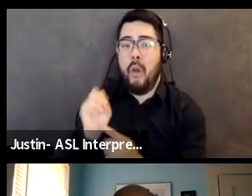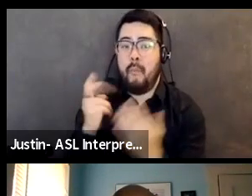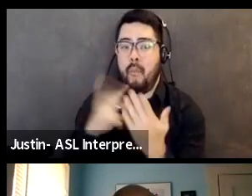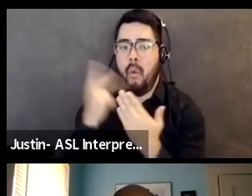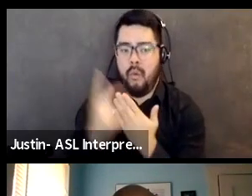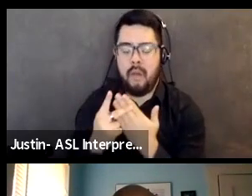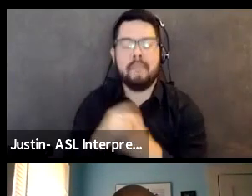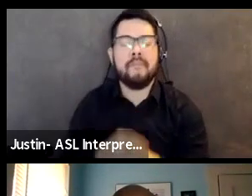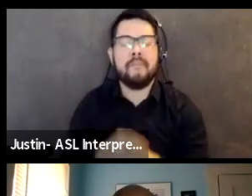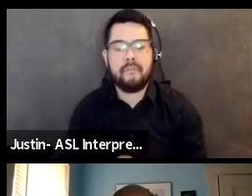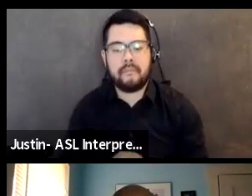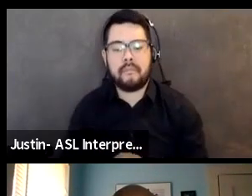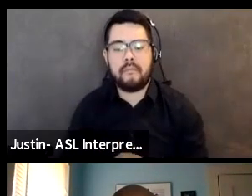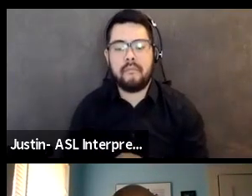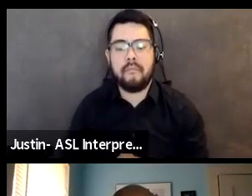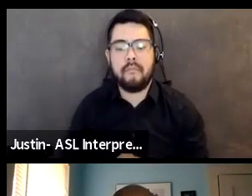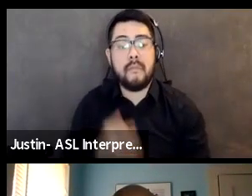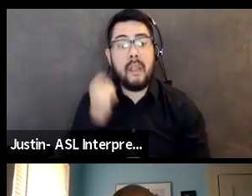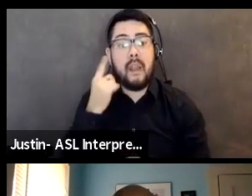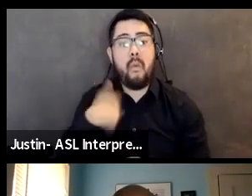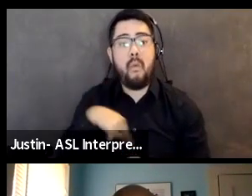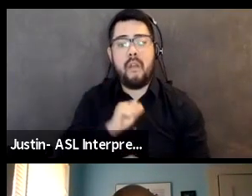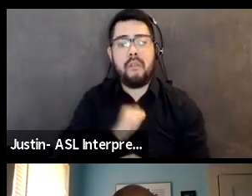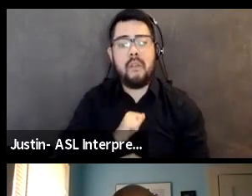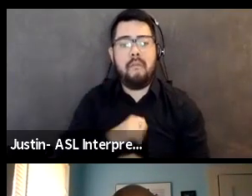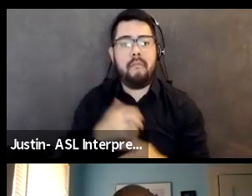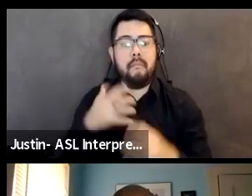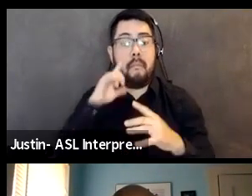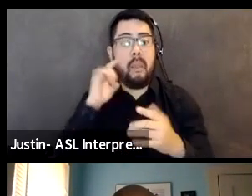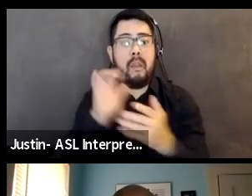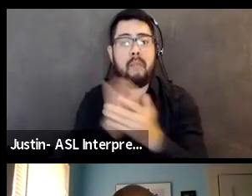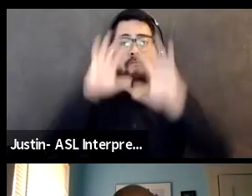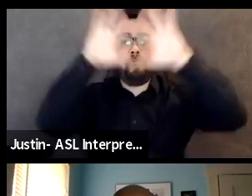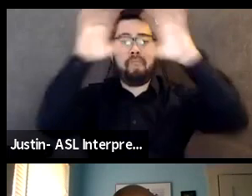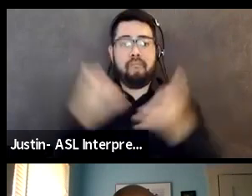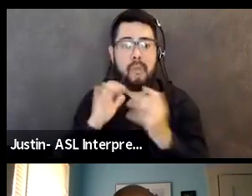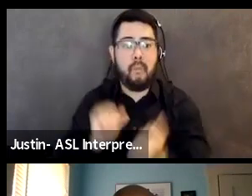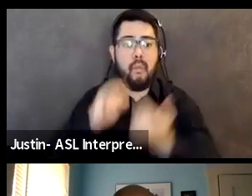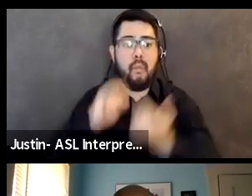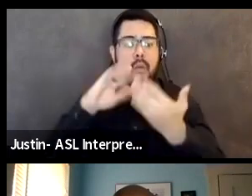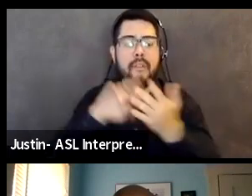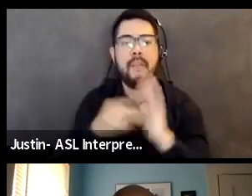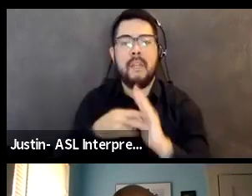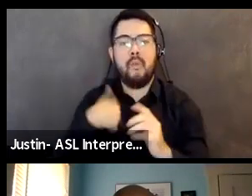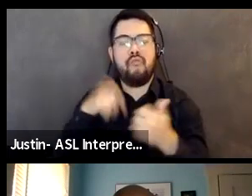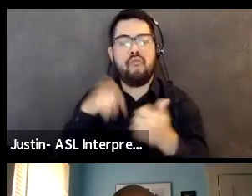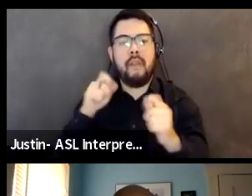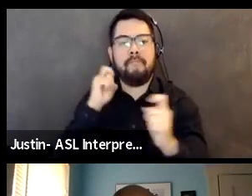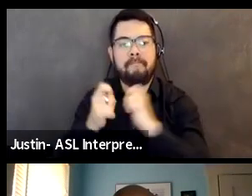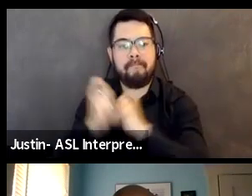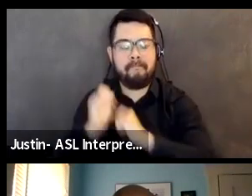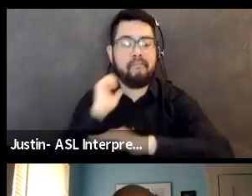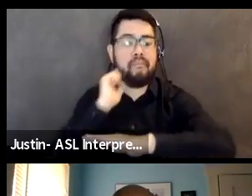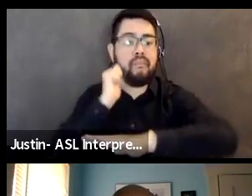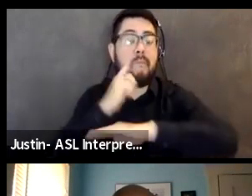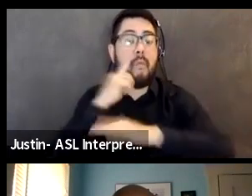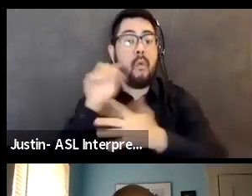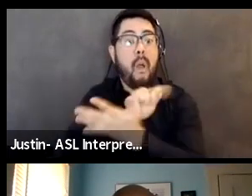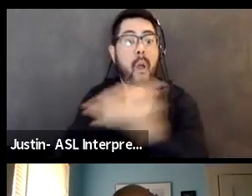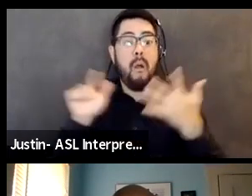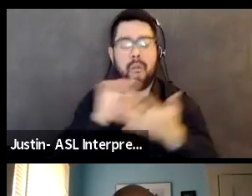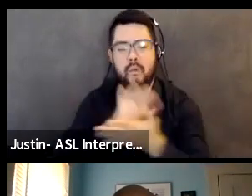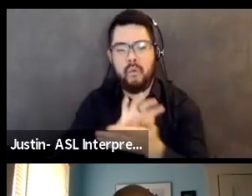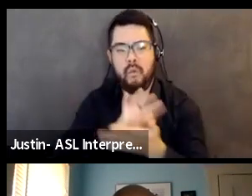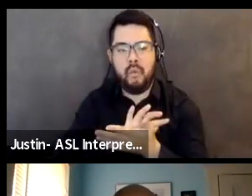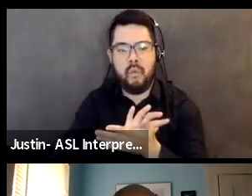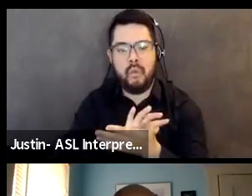cps as part of a holistic approach to school safety we're putting these reforms in place in all of our schools to in in all